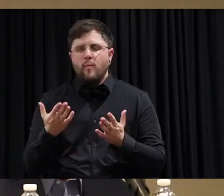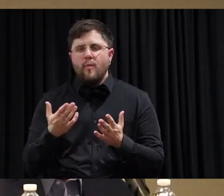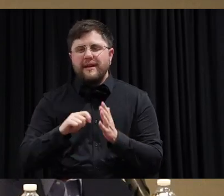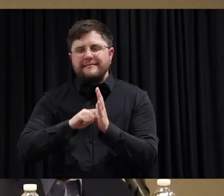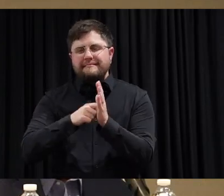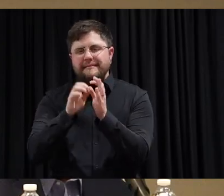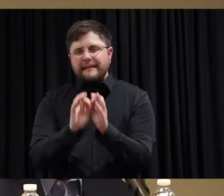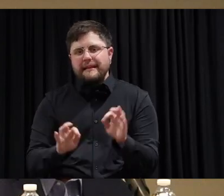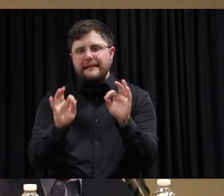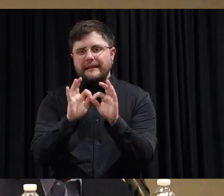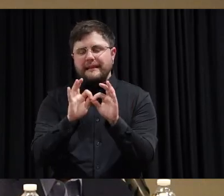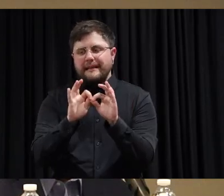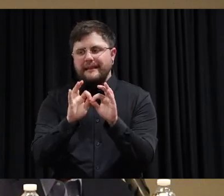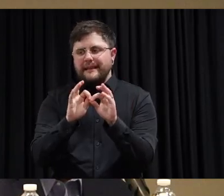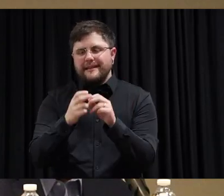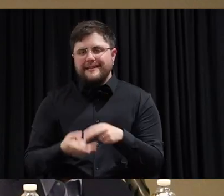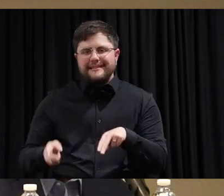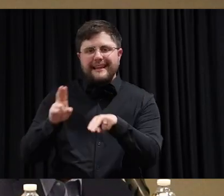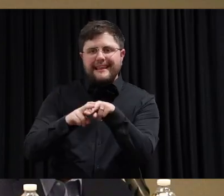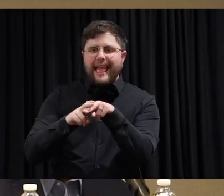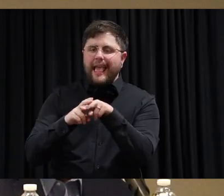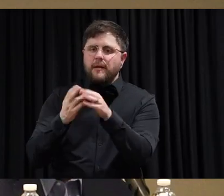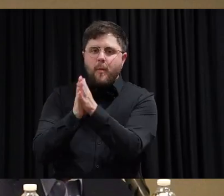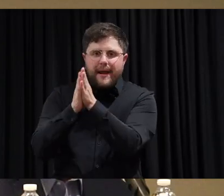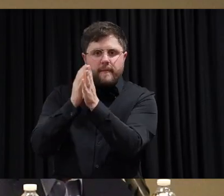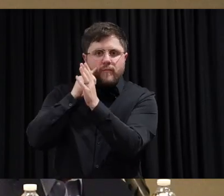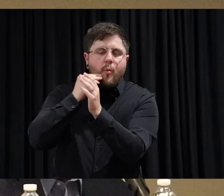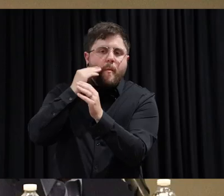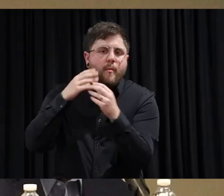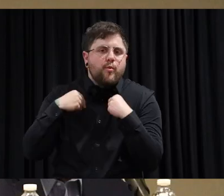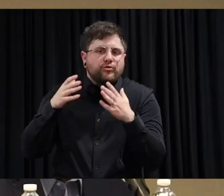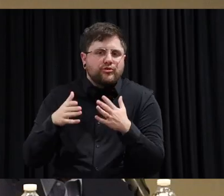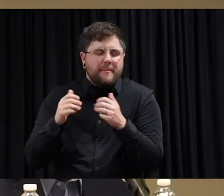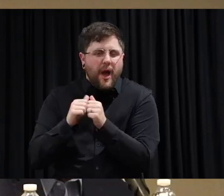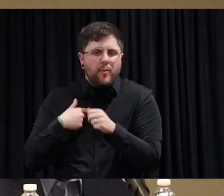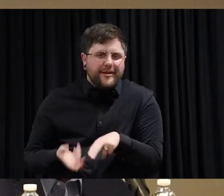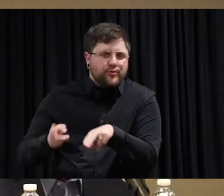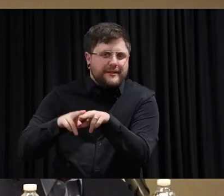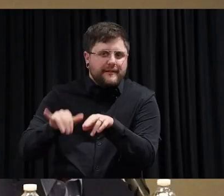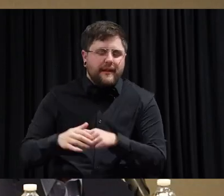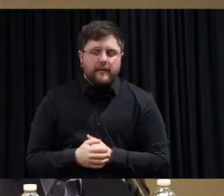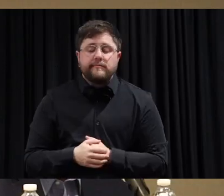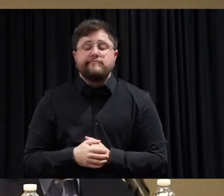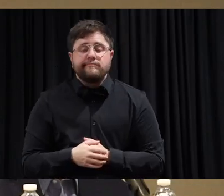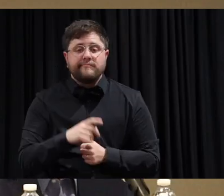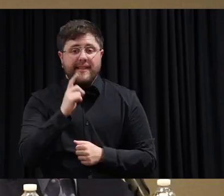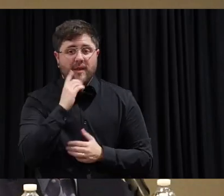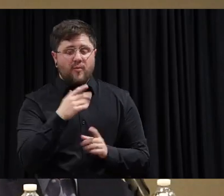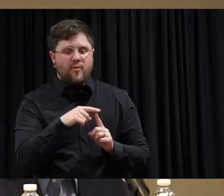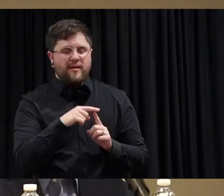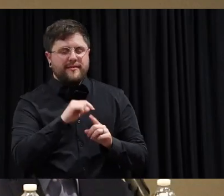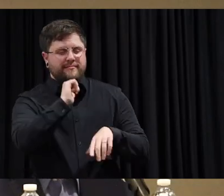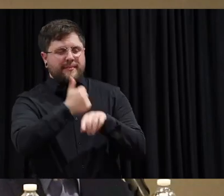gain momentum in home ownership? Yeah, so I think the key to gaining momentum is really about building that believership,